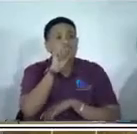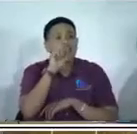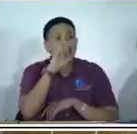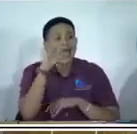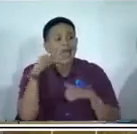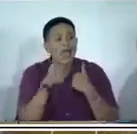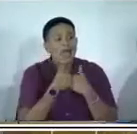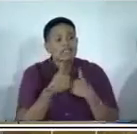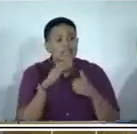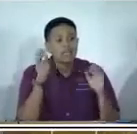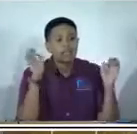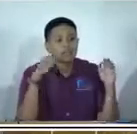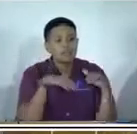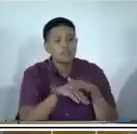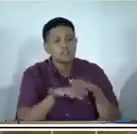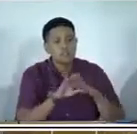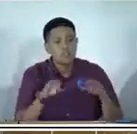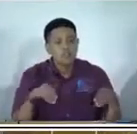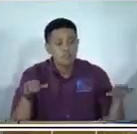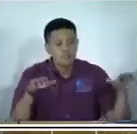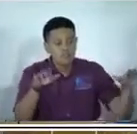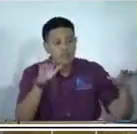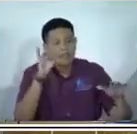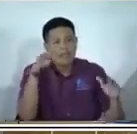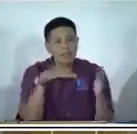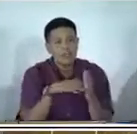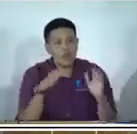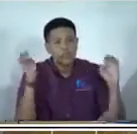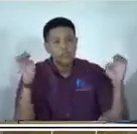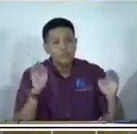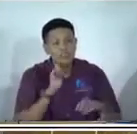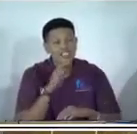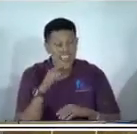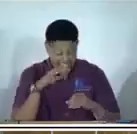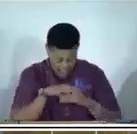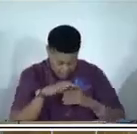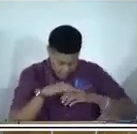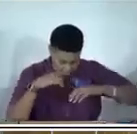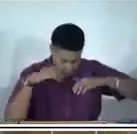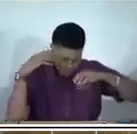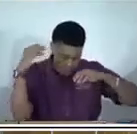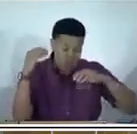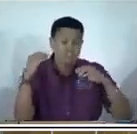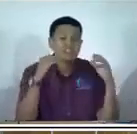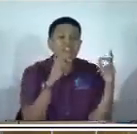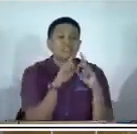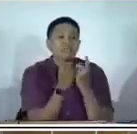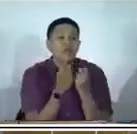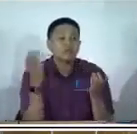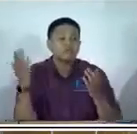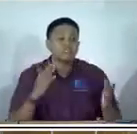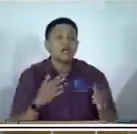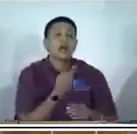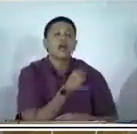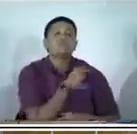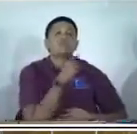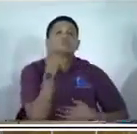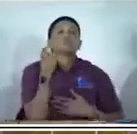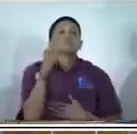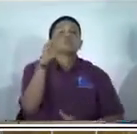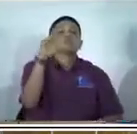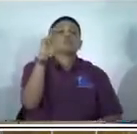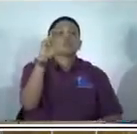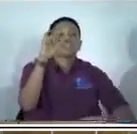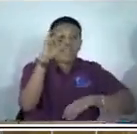performed over 8,000 emergency, elective and outpatient department services. The hospital did over 300 inpatient